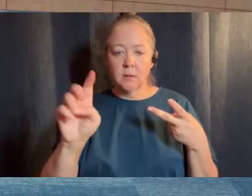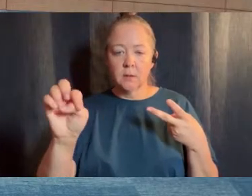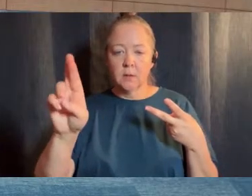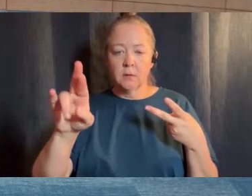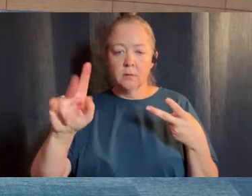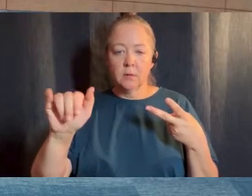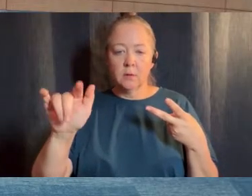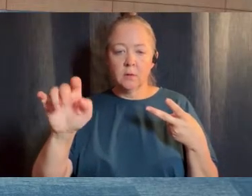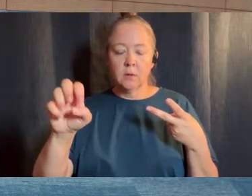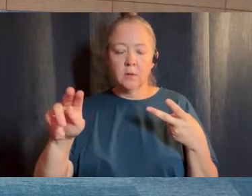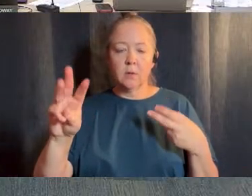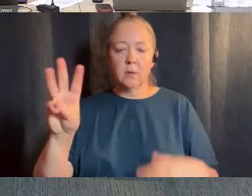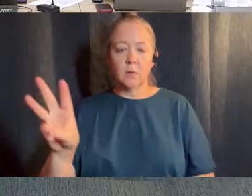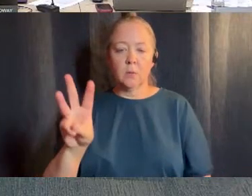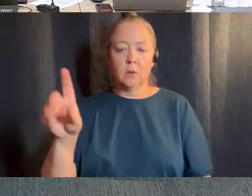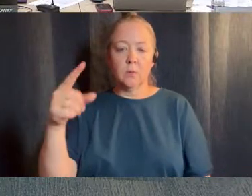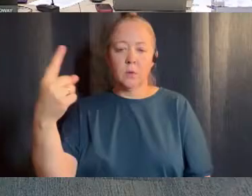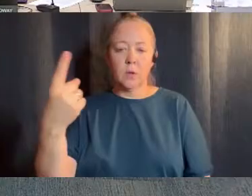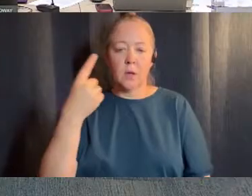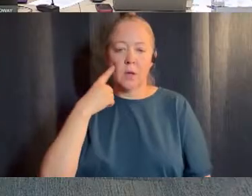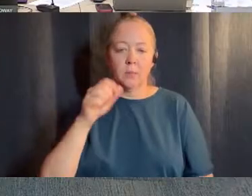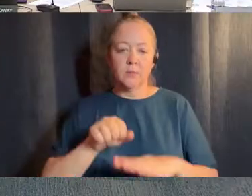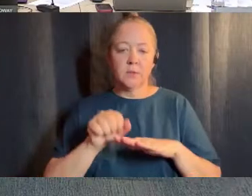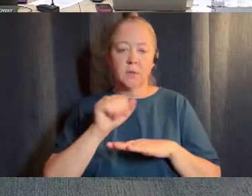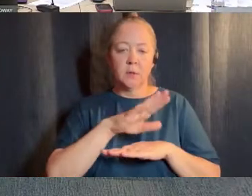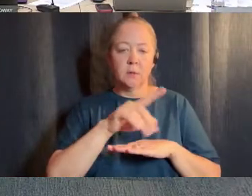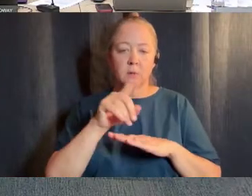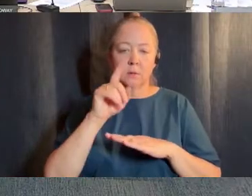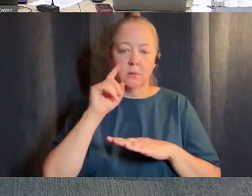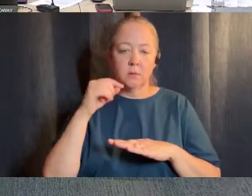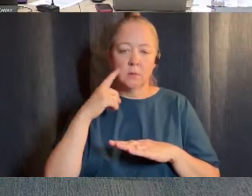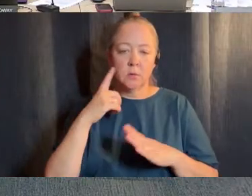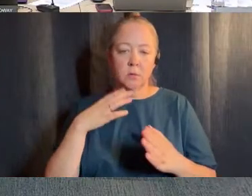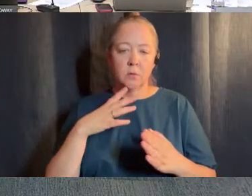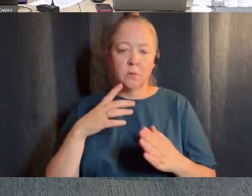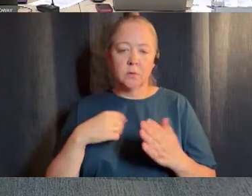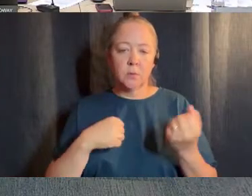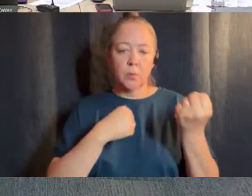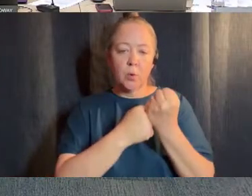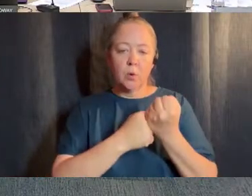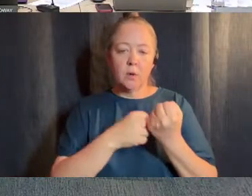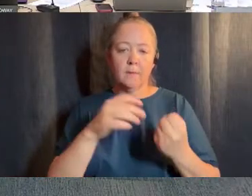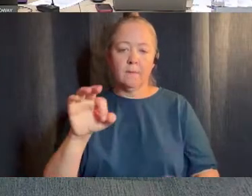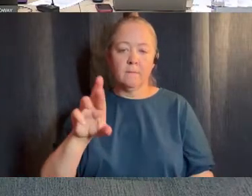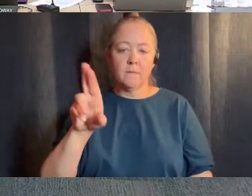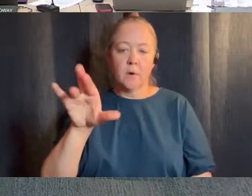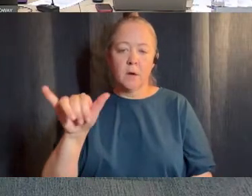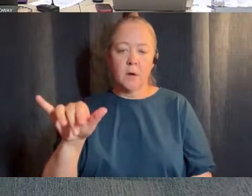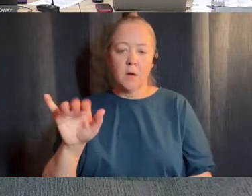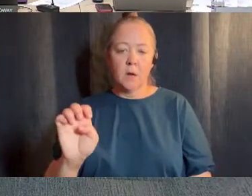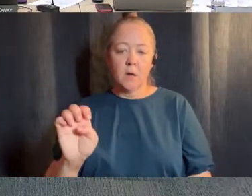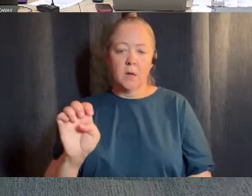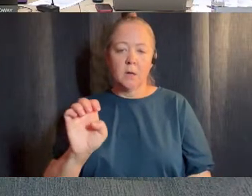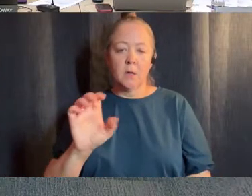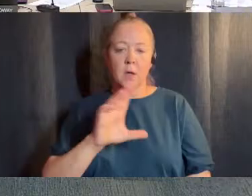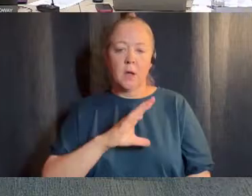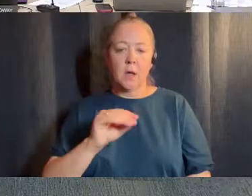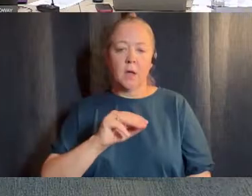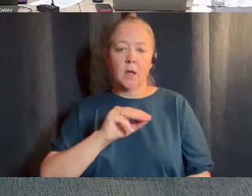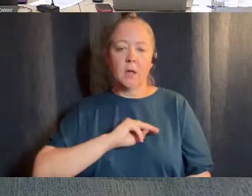CM Fry and Vice Mayor Briner regarding the extremely upsetting events that occurred at the town meeting on June